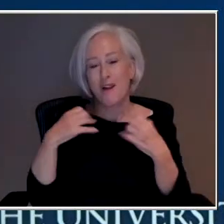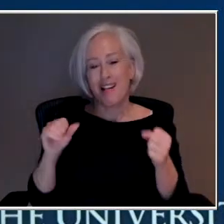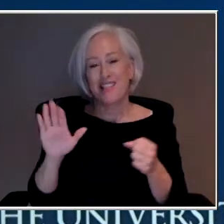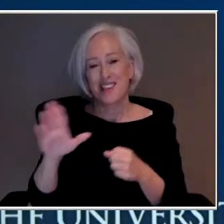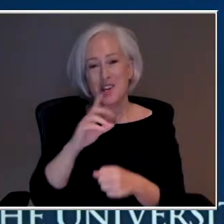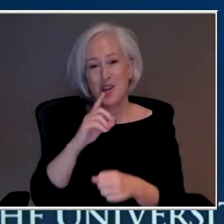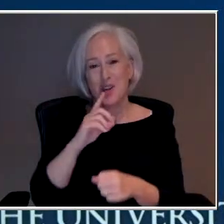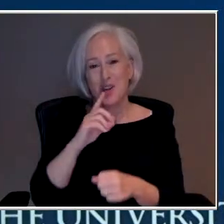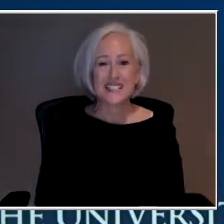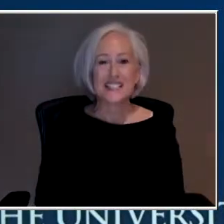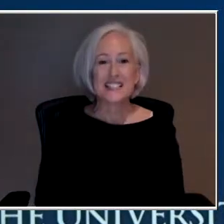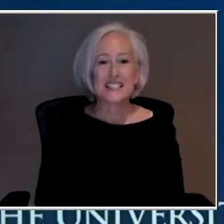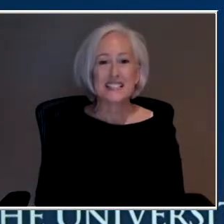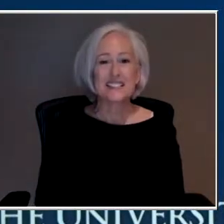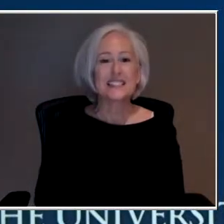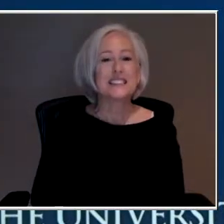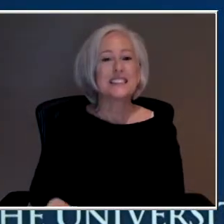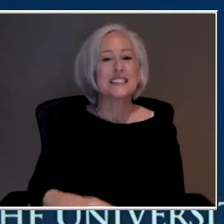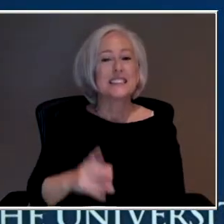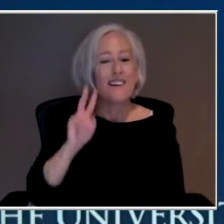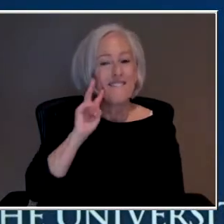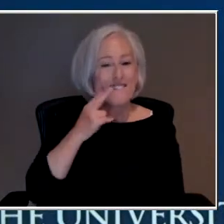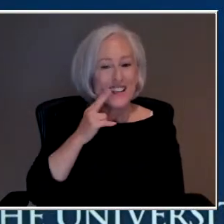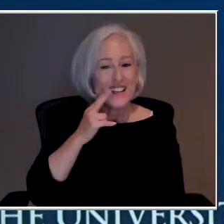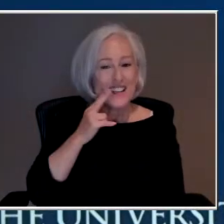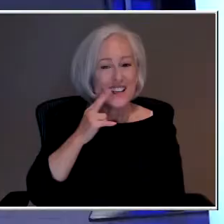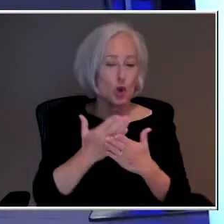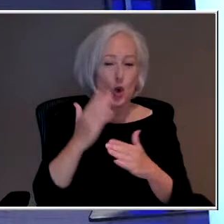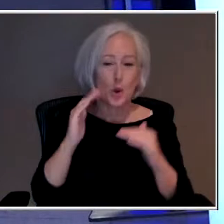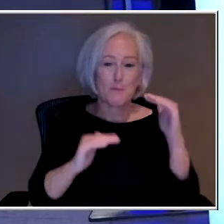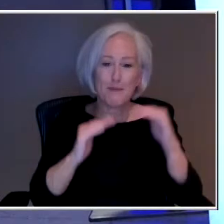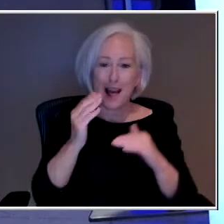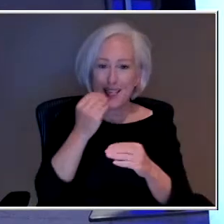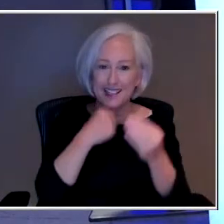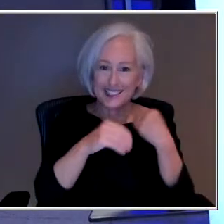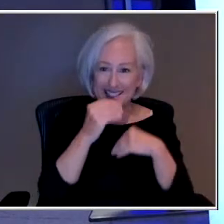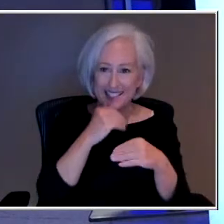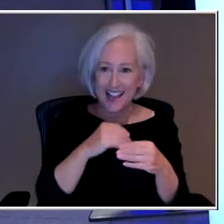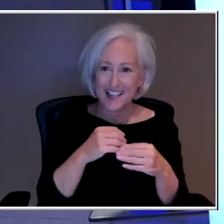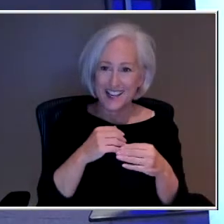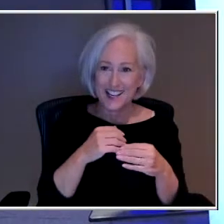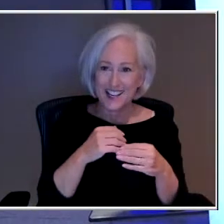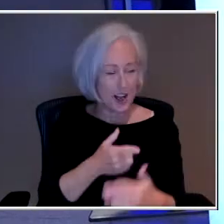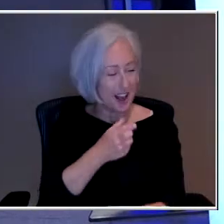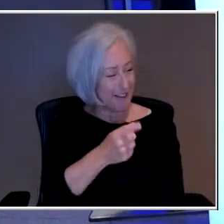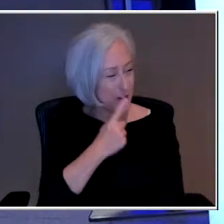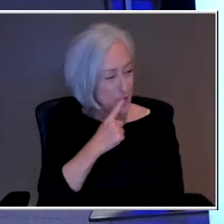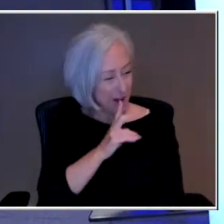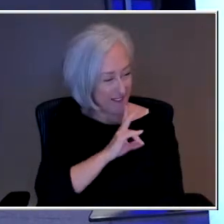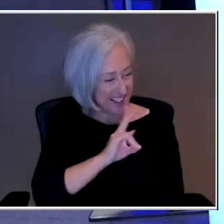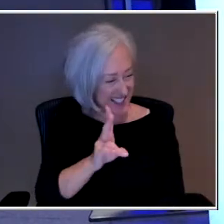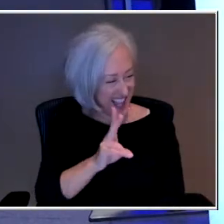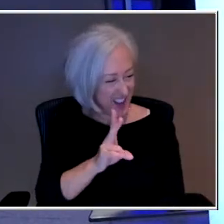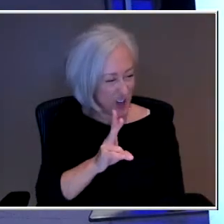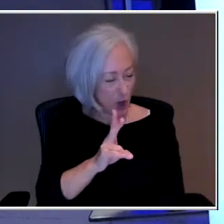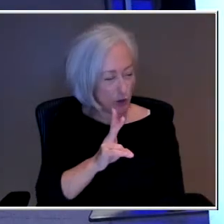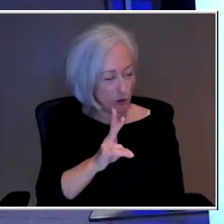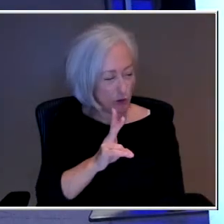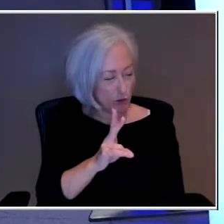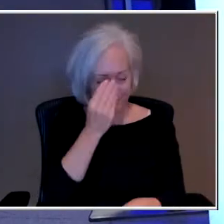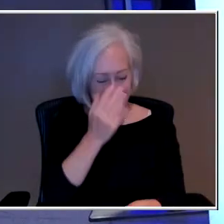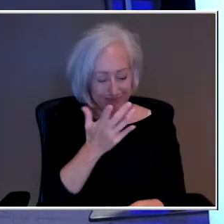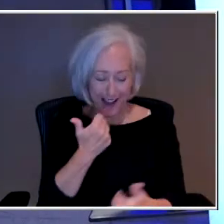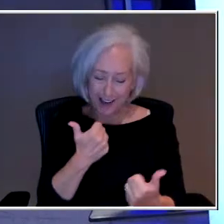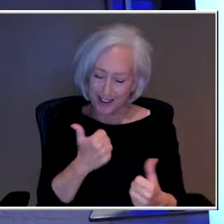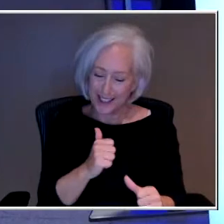but veggies, fruits, and that well-balanced diet just to help their health overall. Easier said than done with my Easier said than 7-year-old, done. but I appreciate the advice. I'll keep trying. Okay, so let's get our